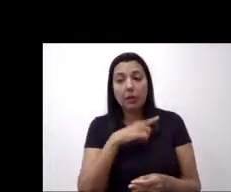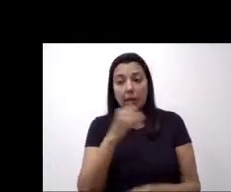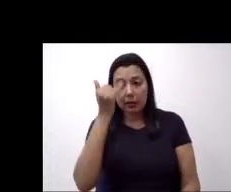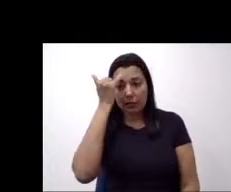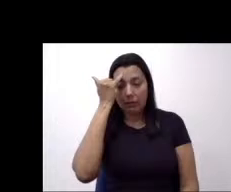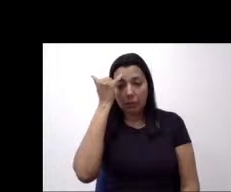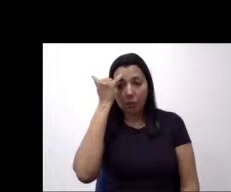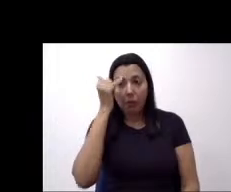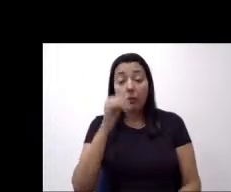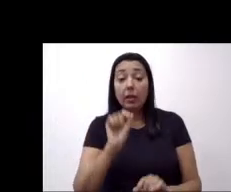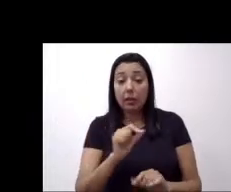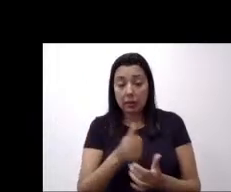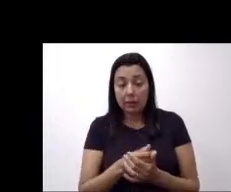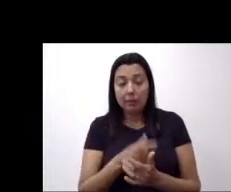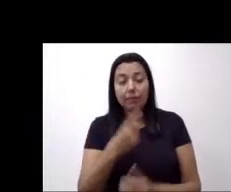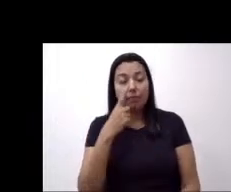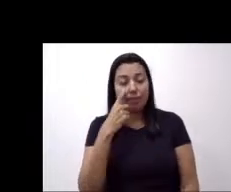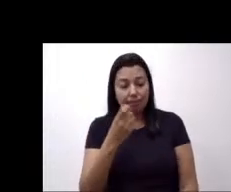me.